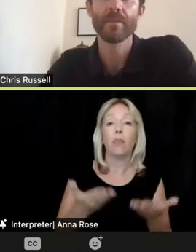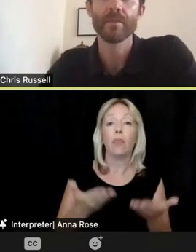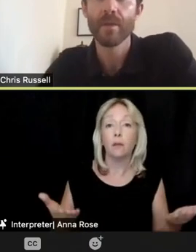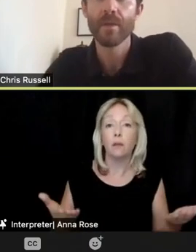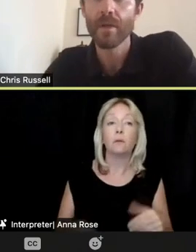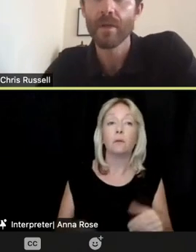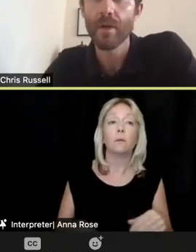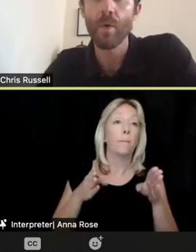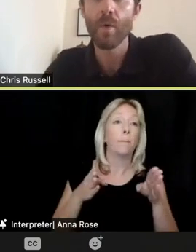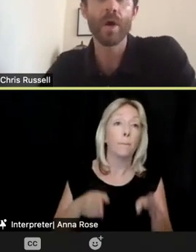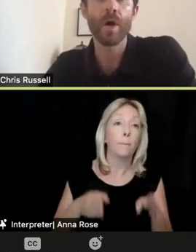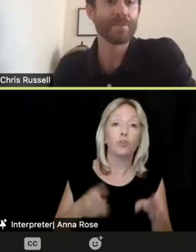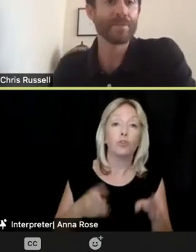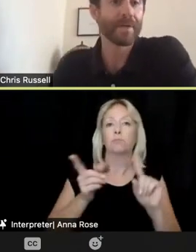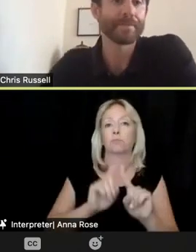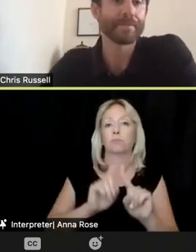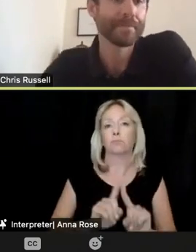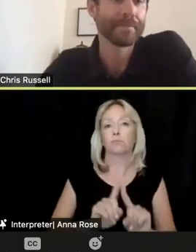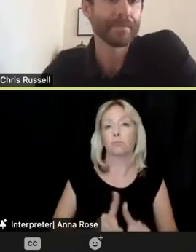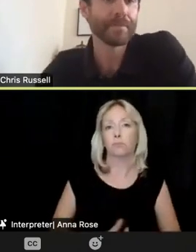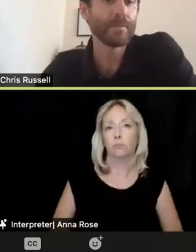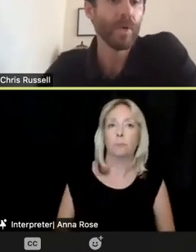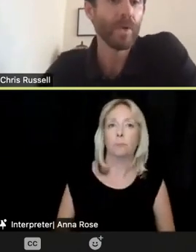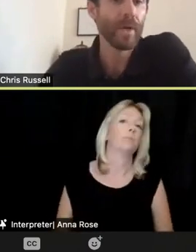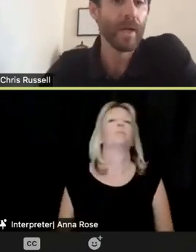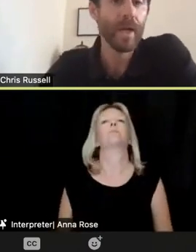person, or an object.